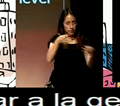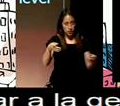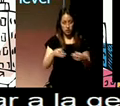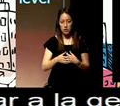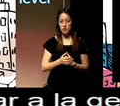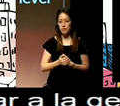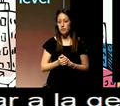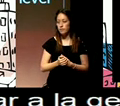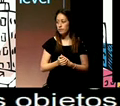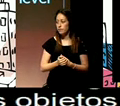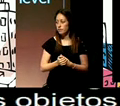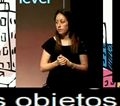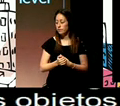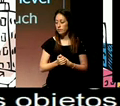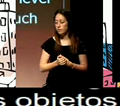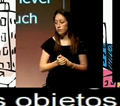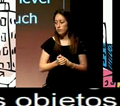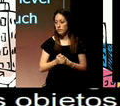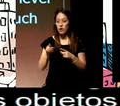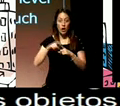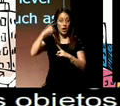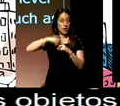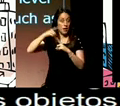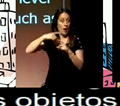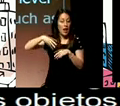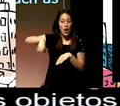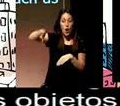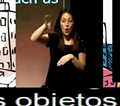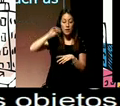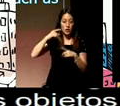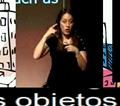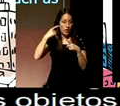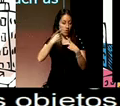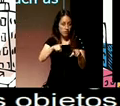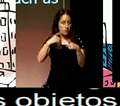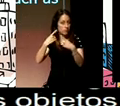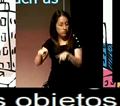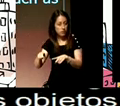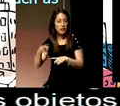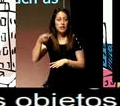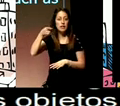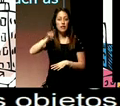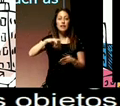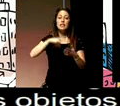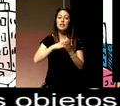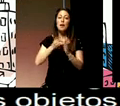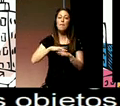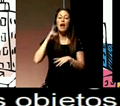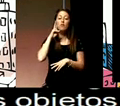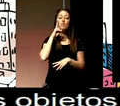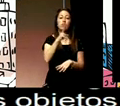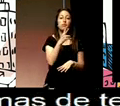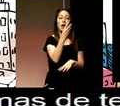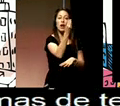position system, localization system by infrared rays, localization system by ultrasounds,